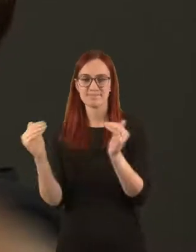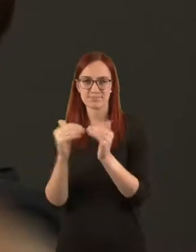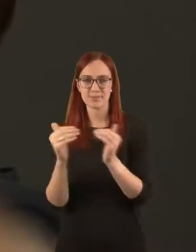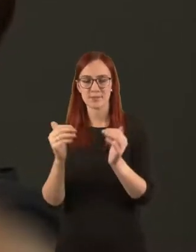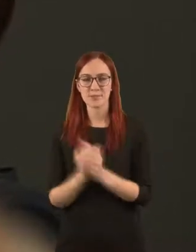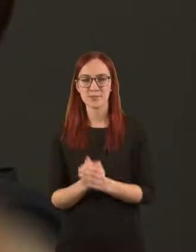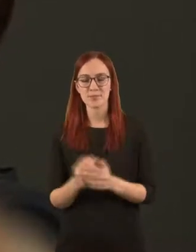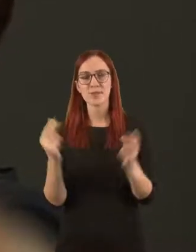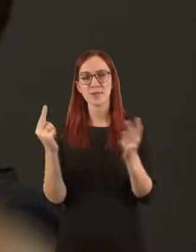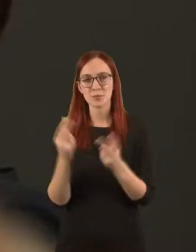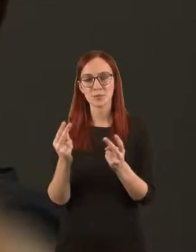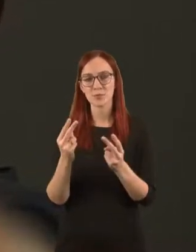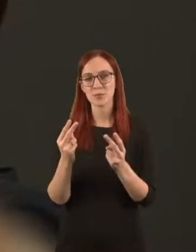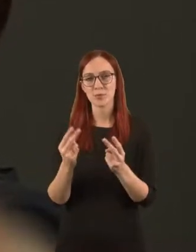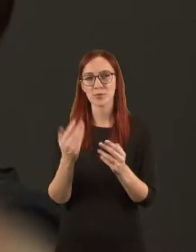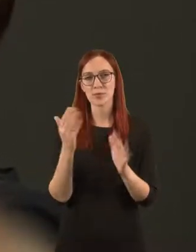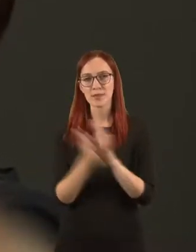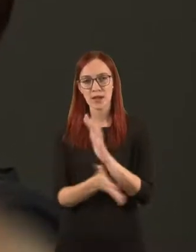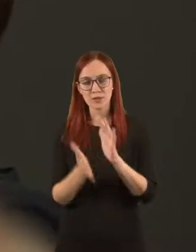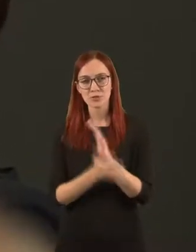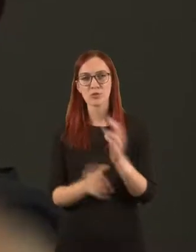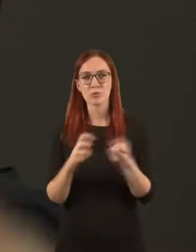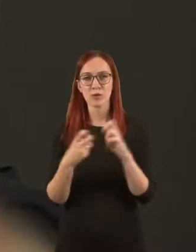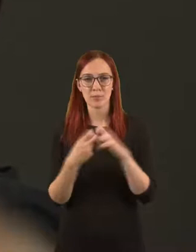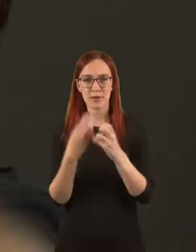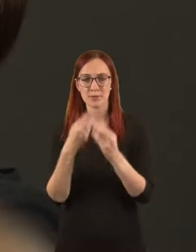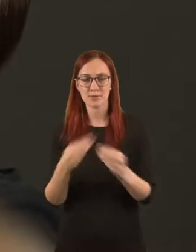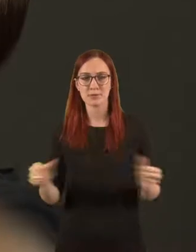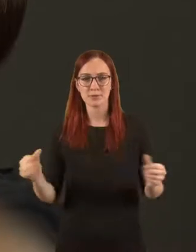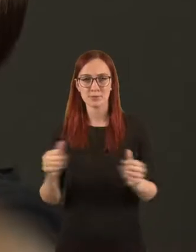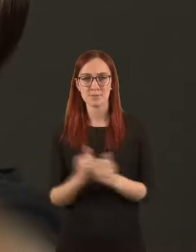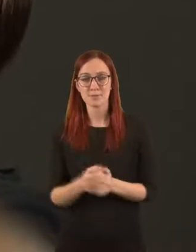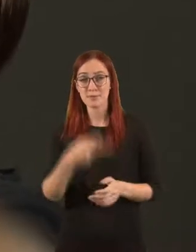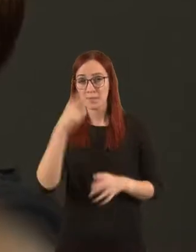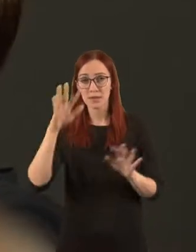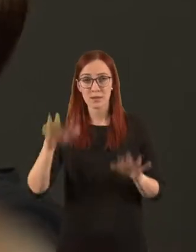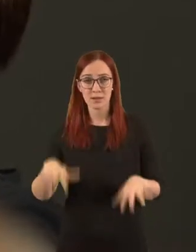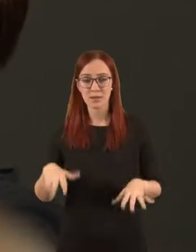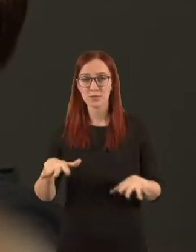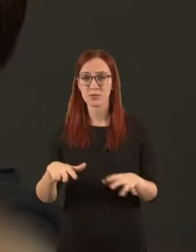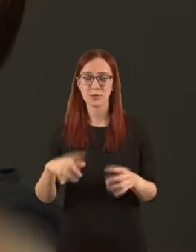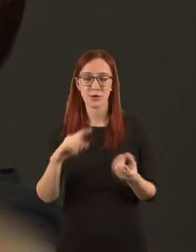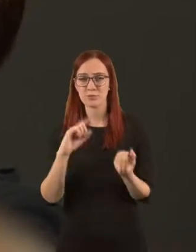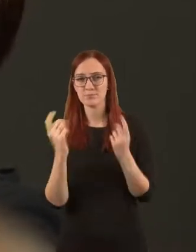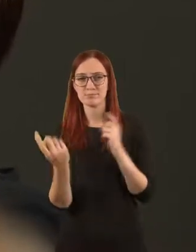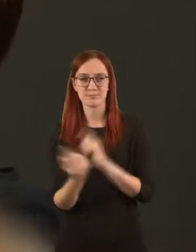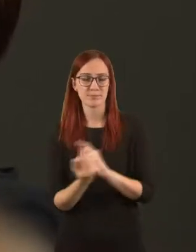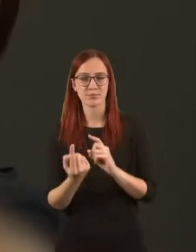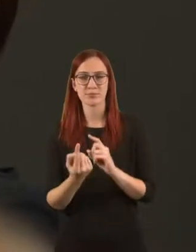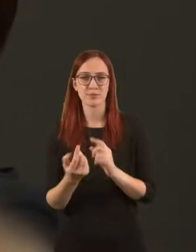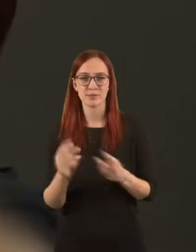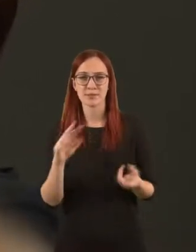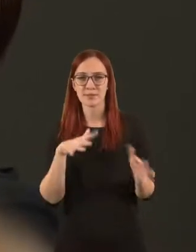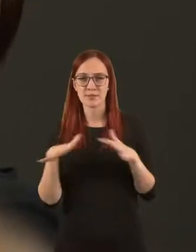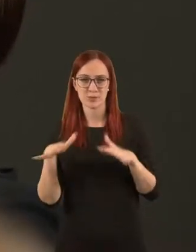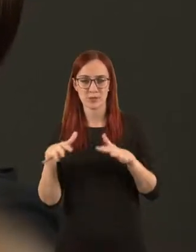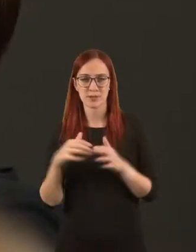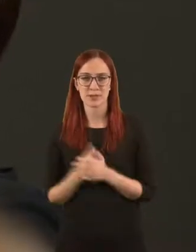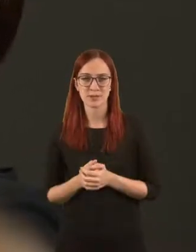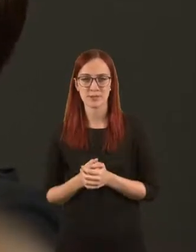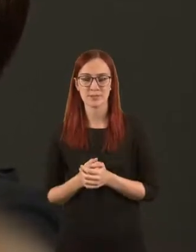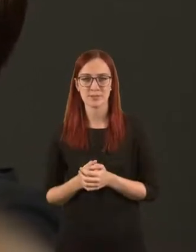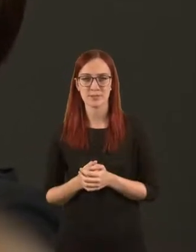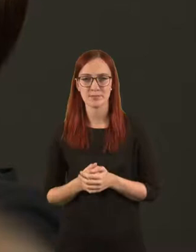started discussions about making petrol and diesel tax at